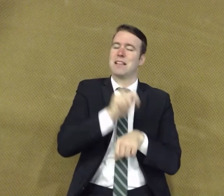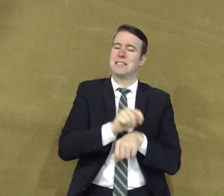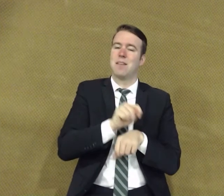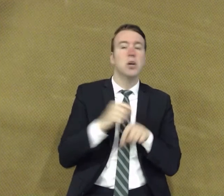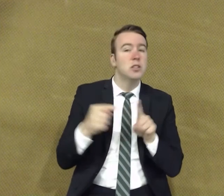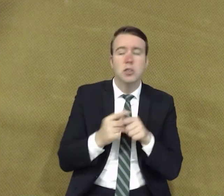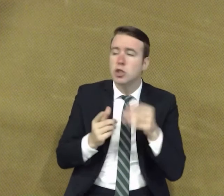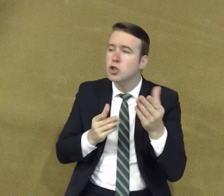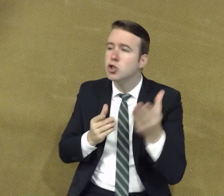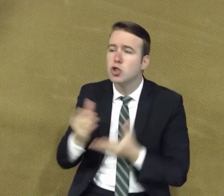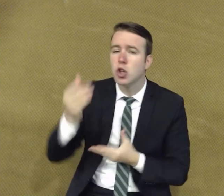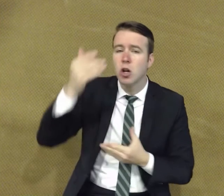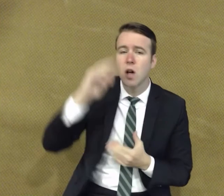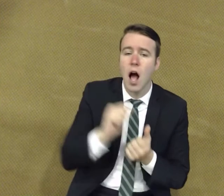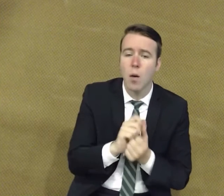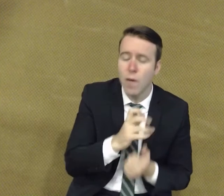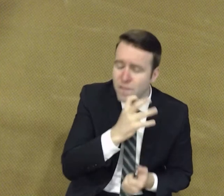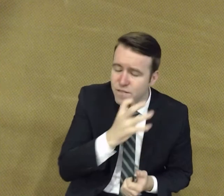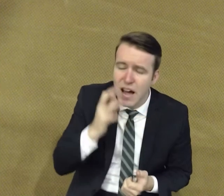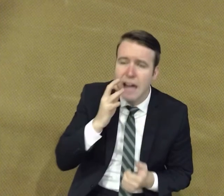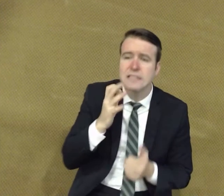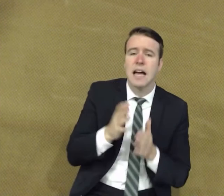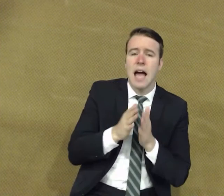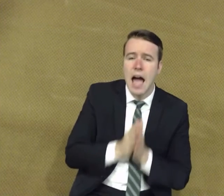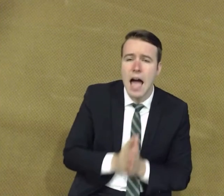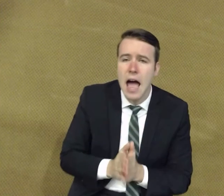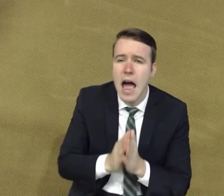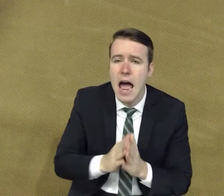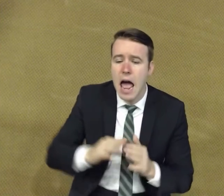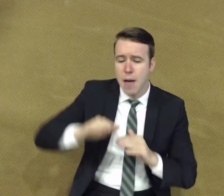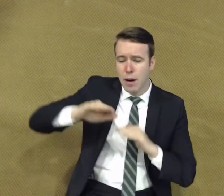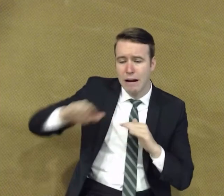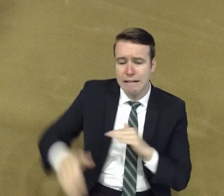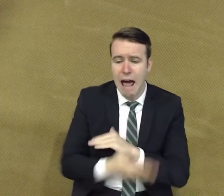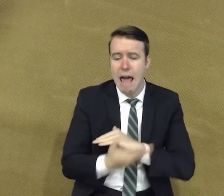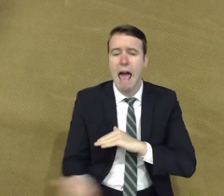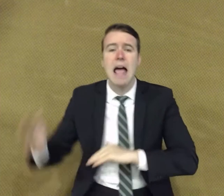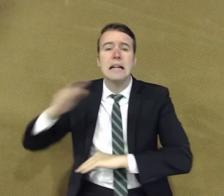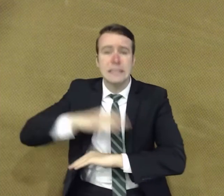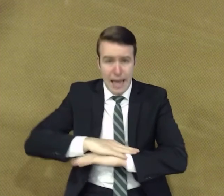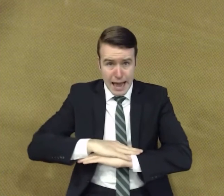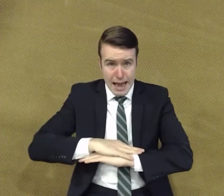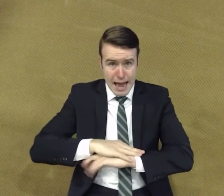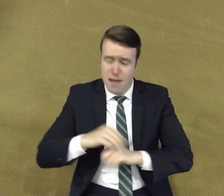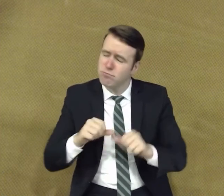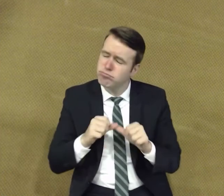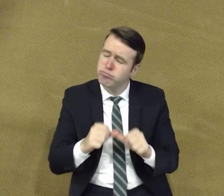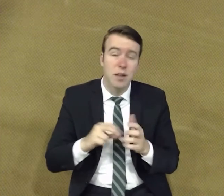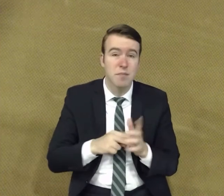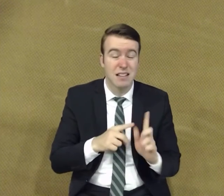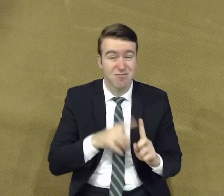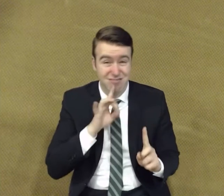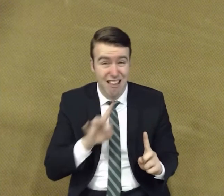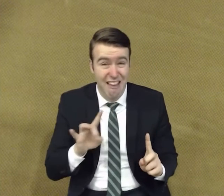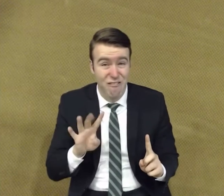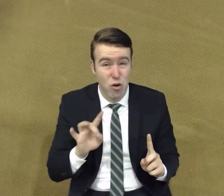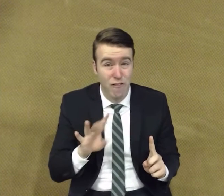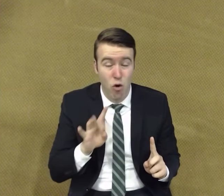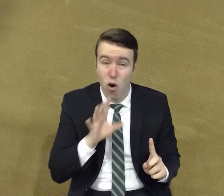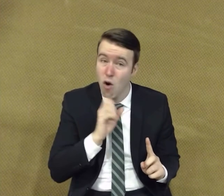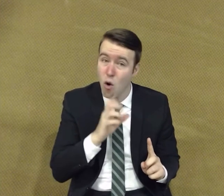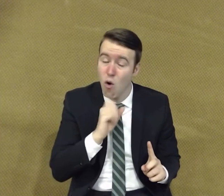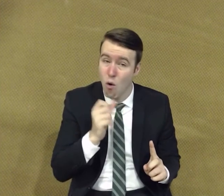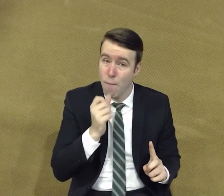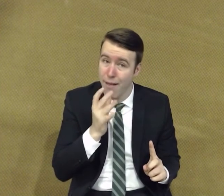but served God with fastings and prayers night and day. So here's this old